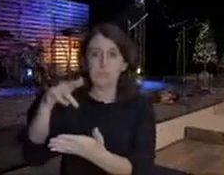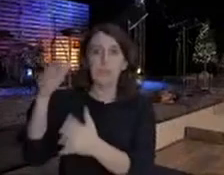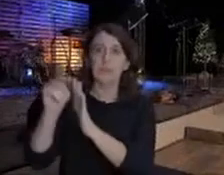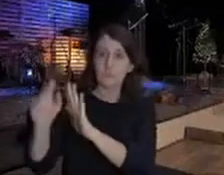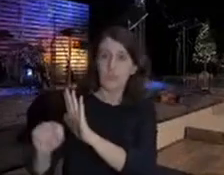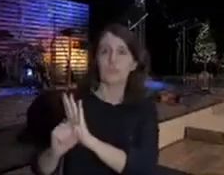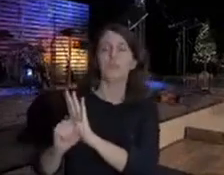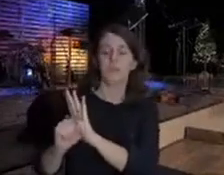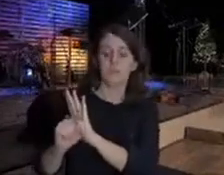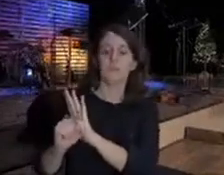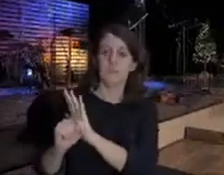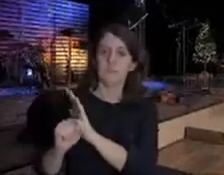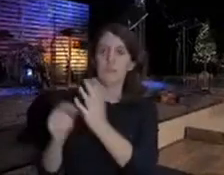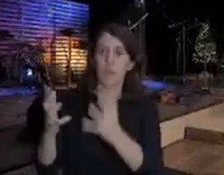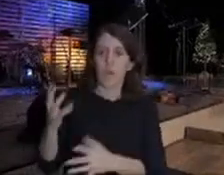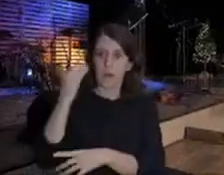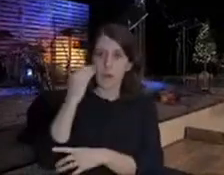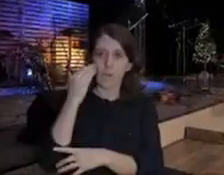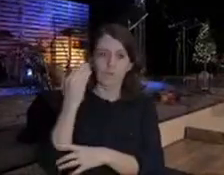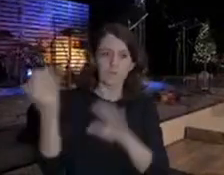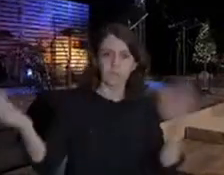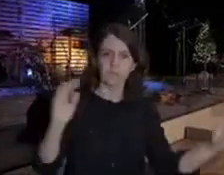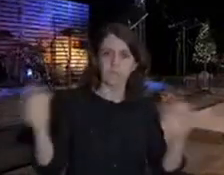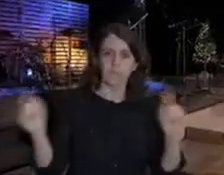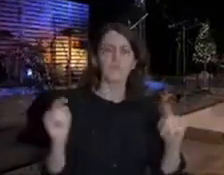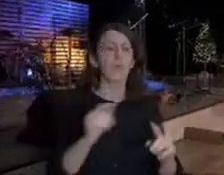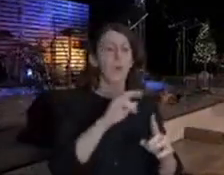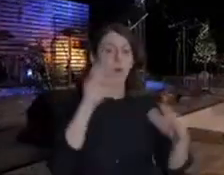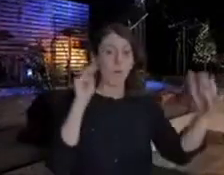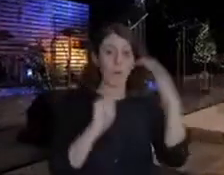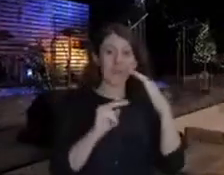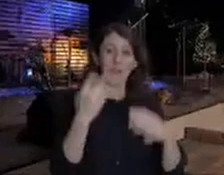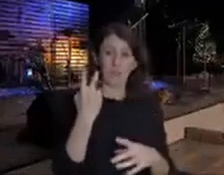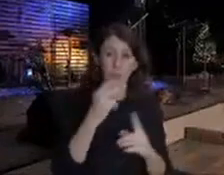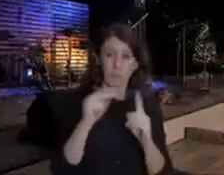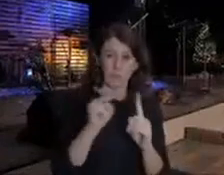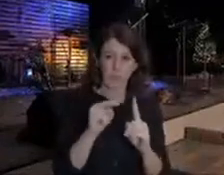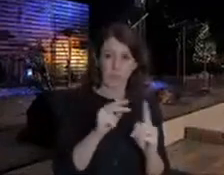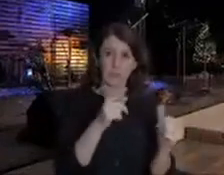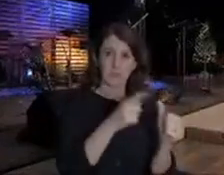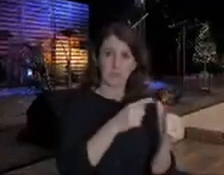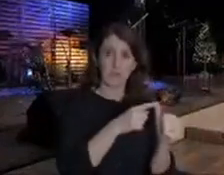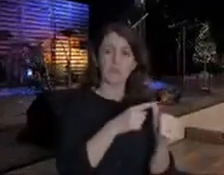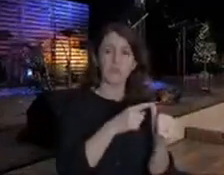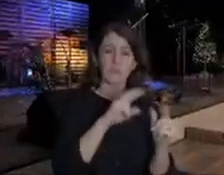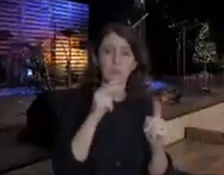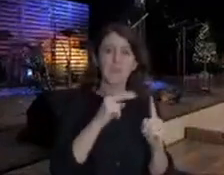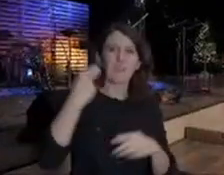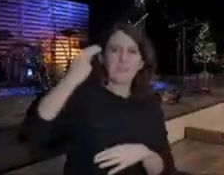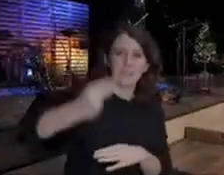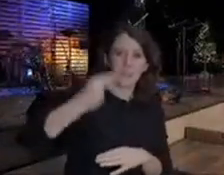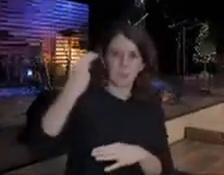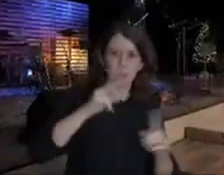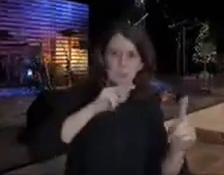this side of things. And so we're looking at these prophecies really in two different lenses. The first lens we have is the historical